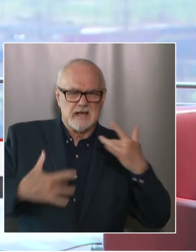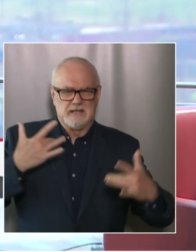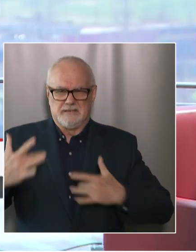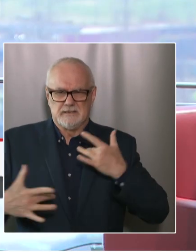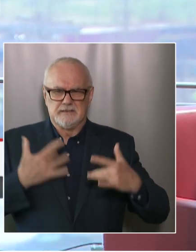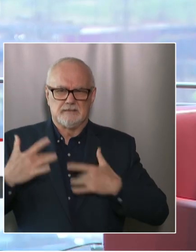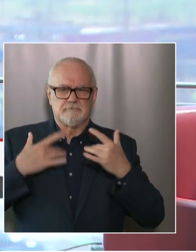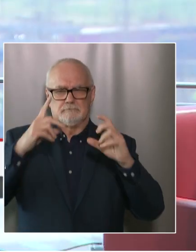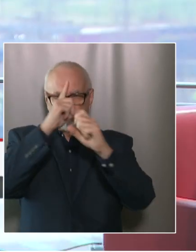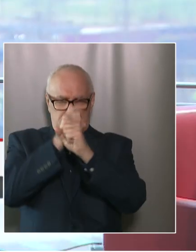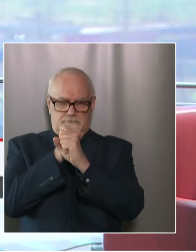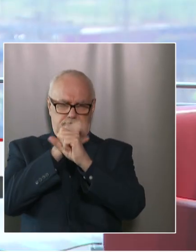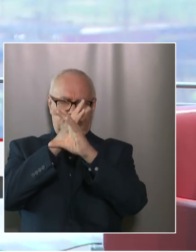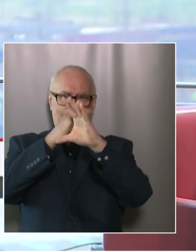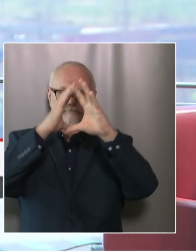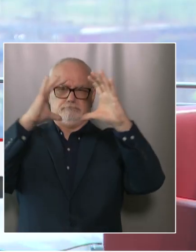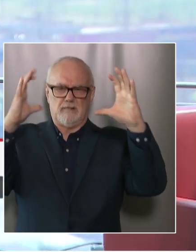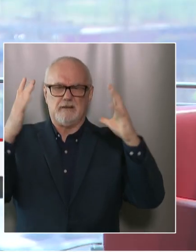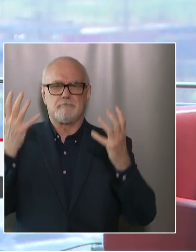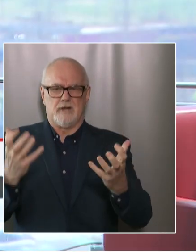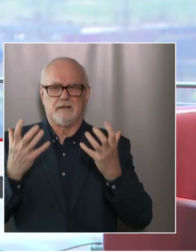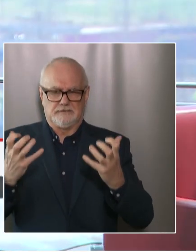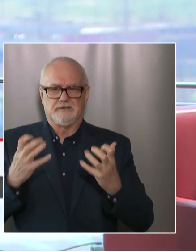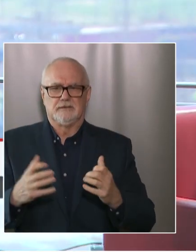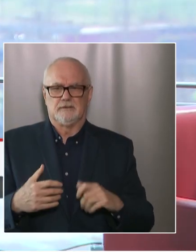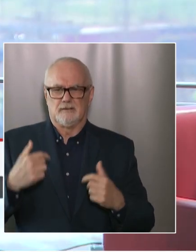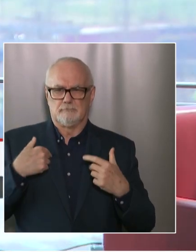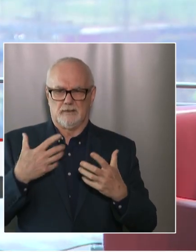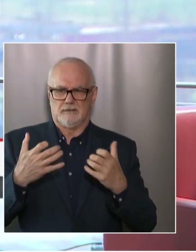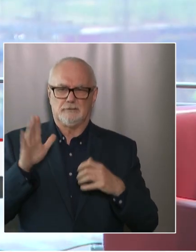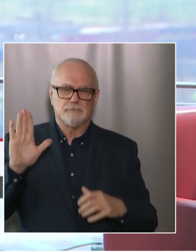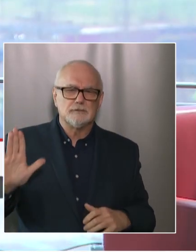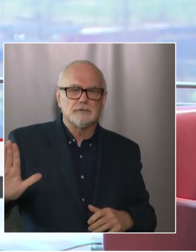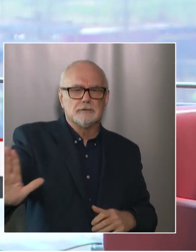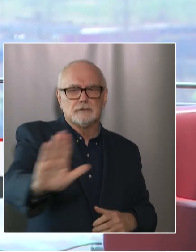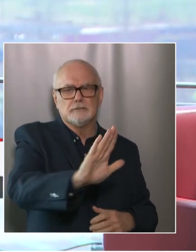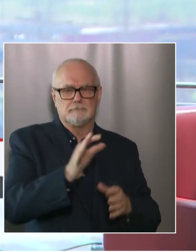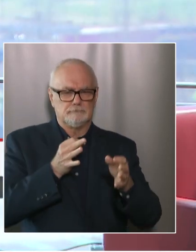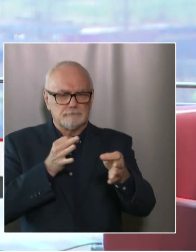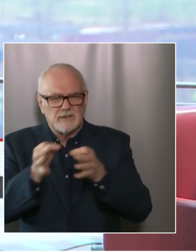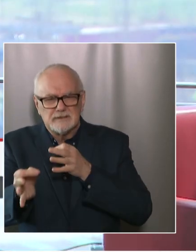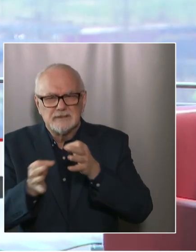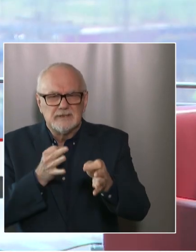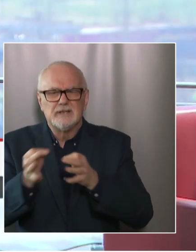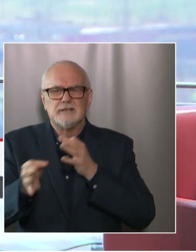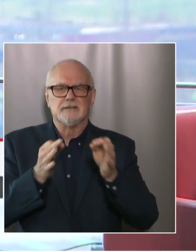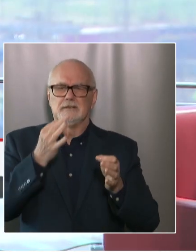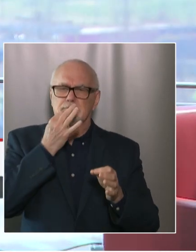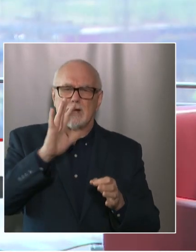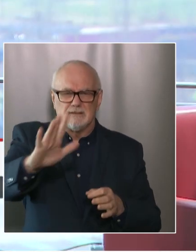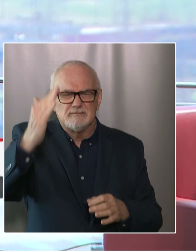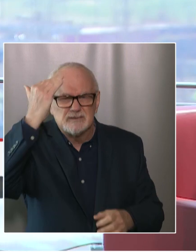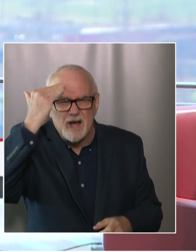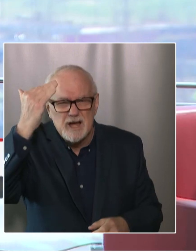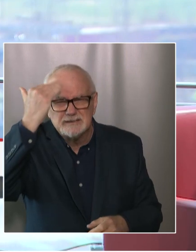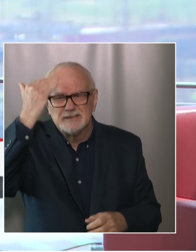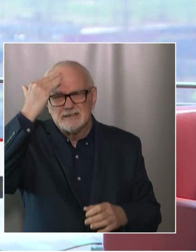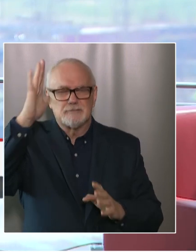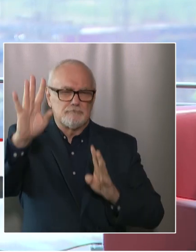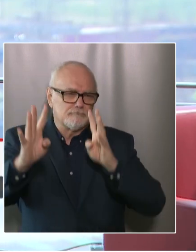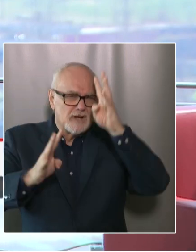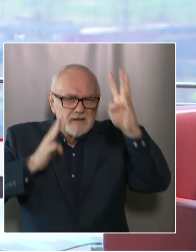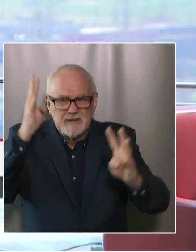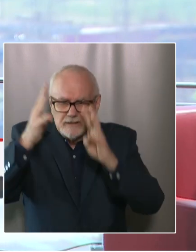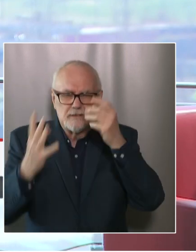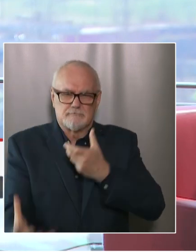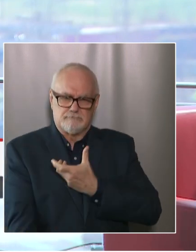expertise and your vision to be how our city develops. That has always been